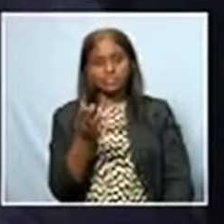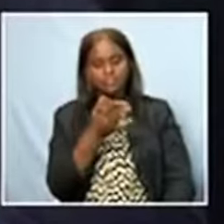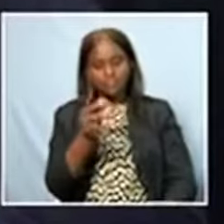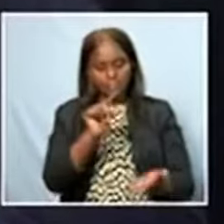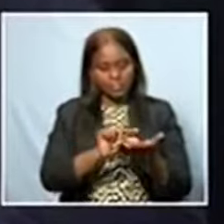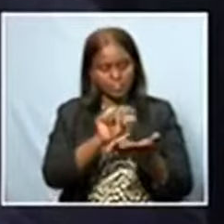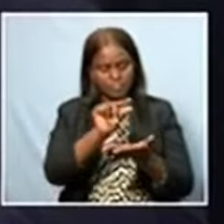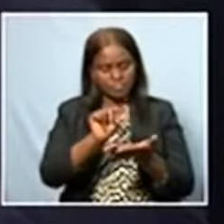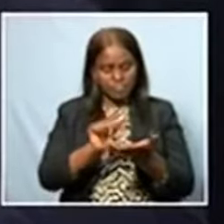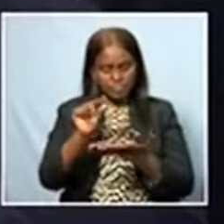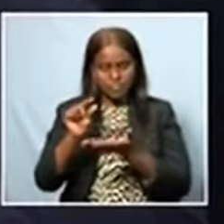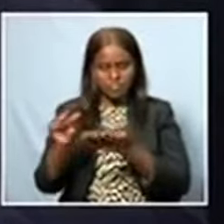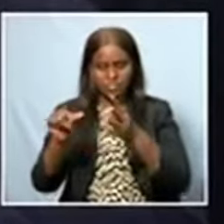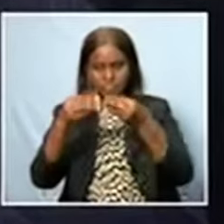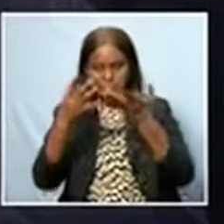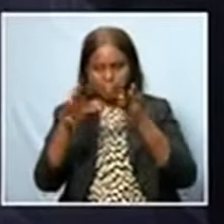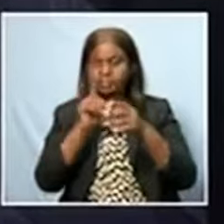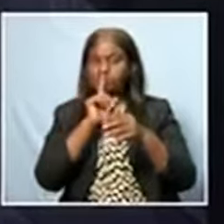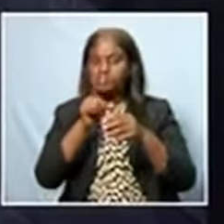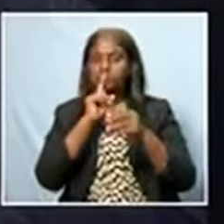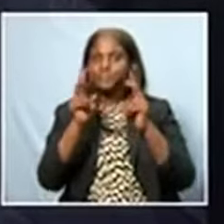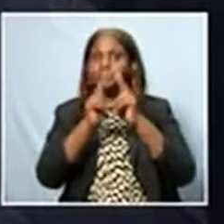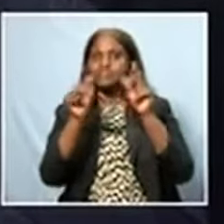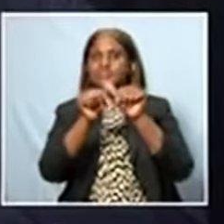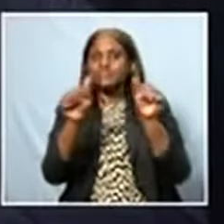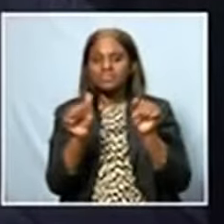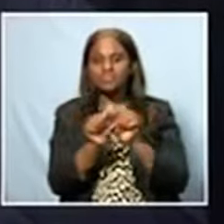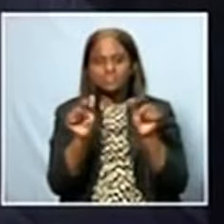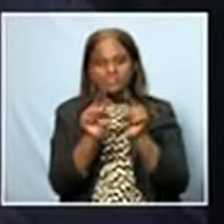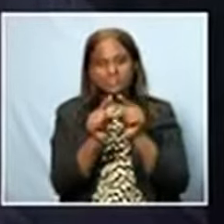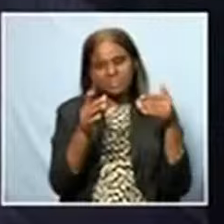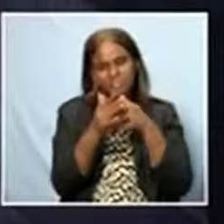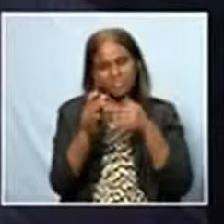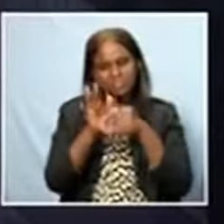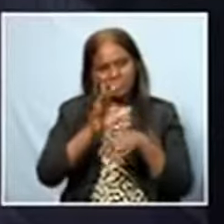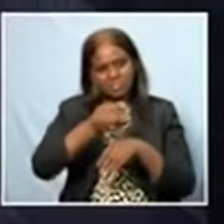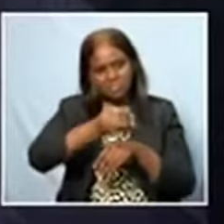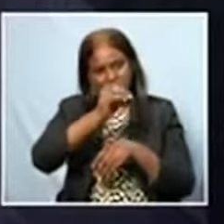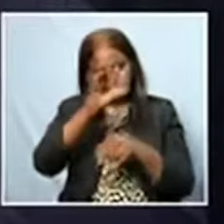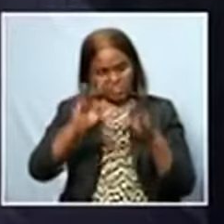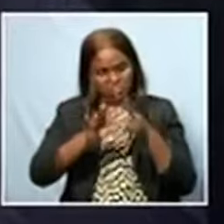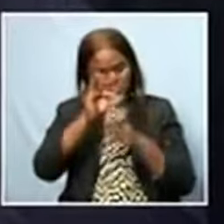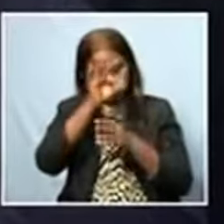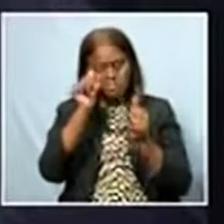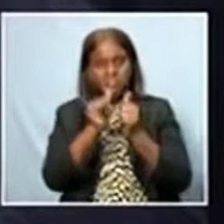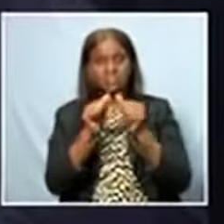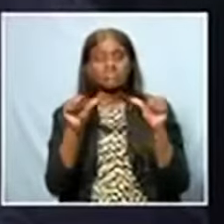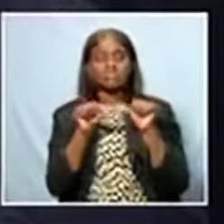incentives that have been given are too generous. They are against your own spirit as